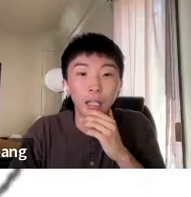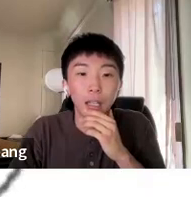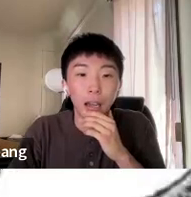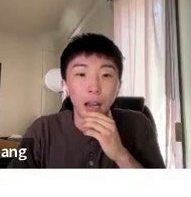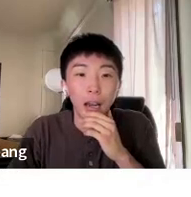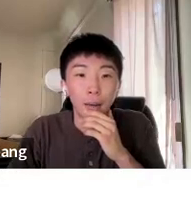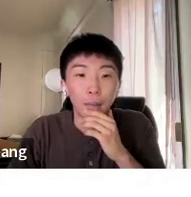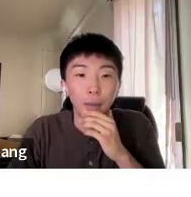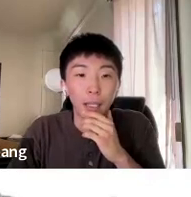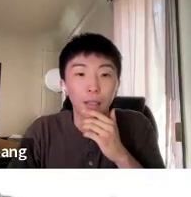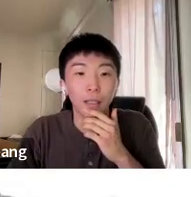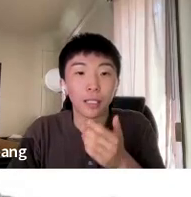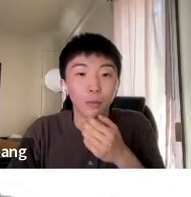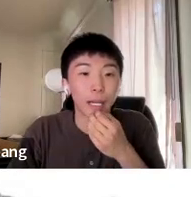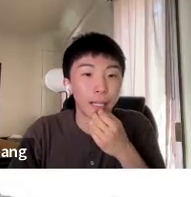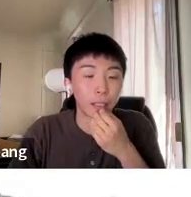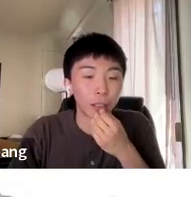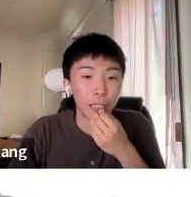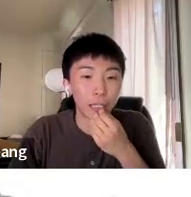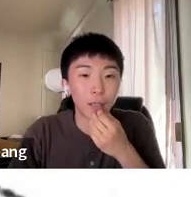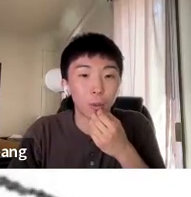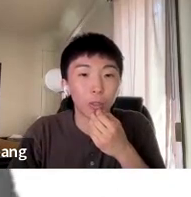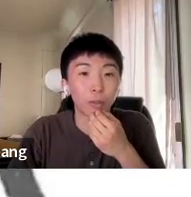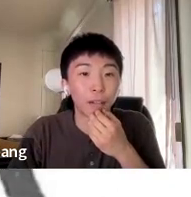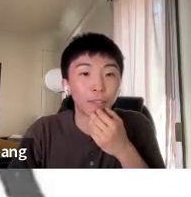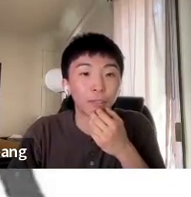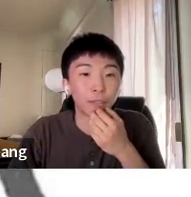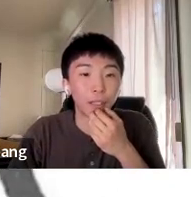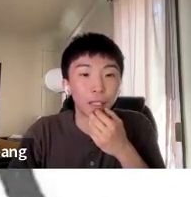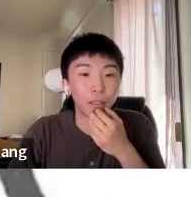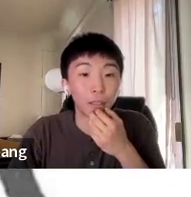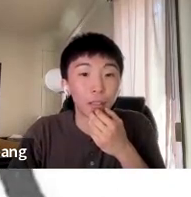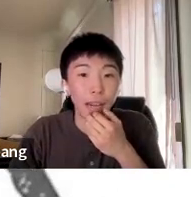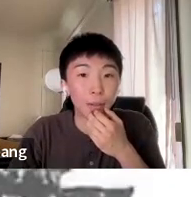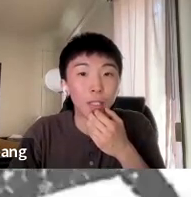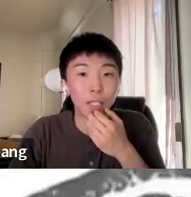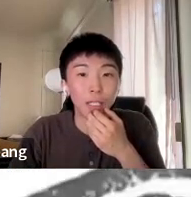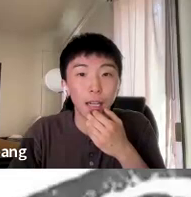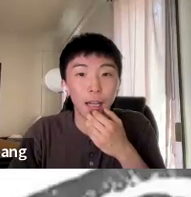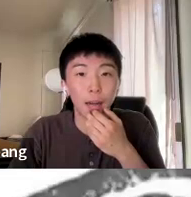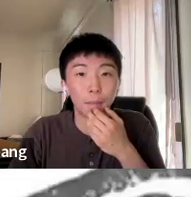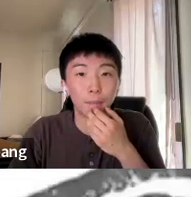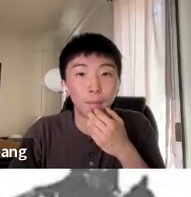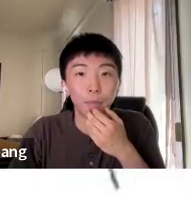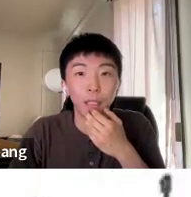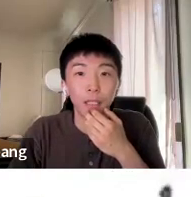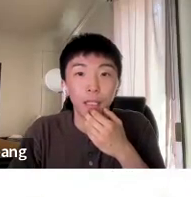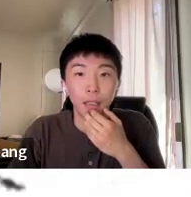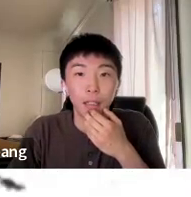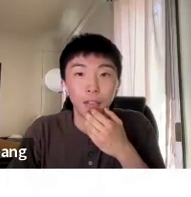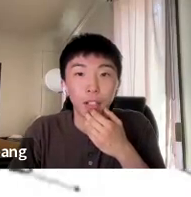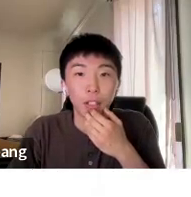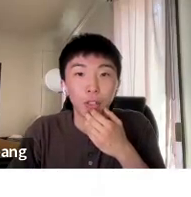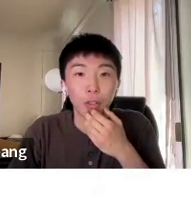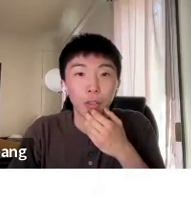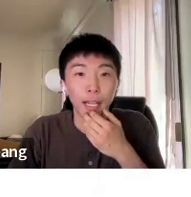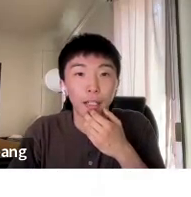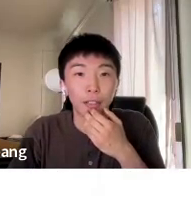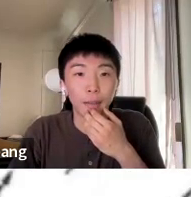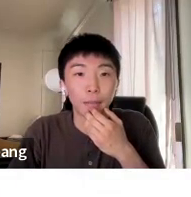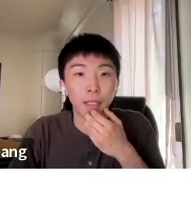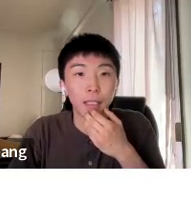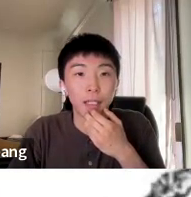singer, and is why it creates a more rough guttural sound. There are a